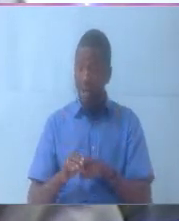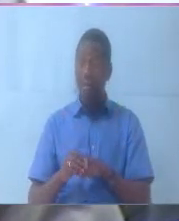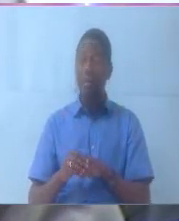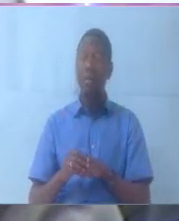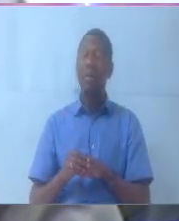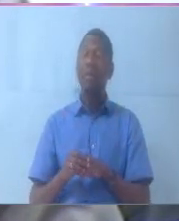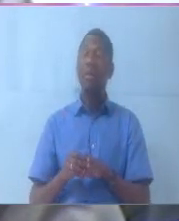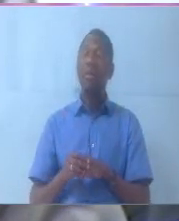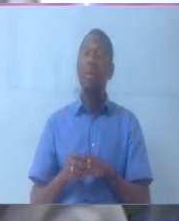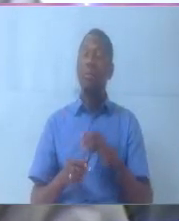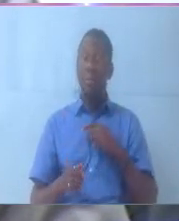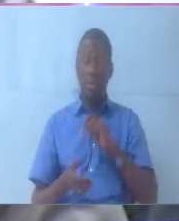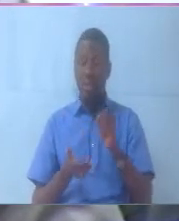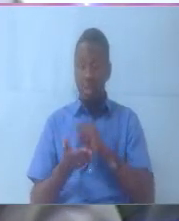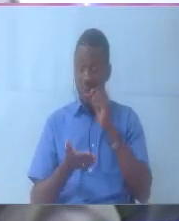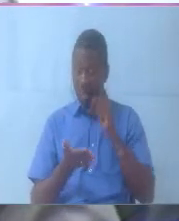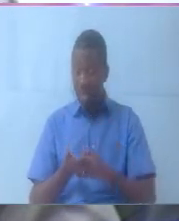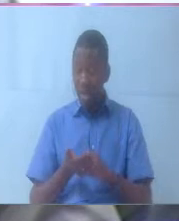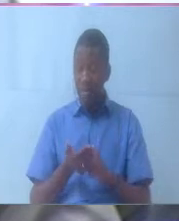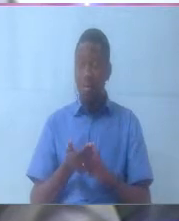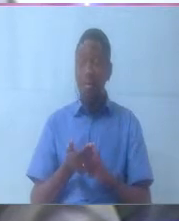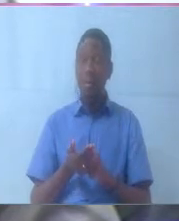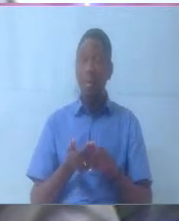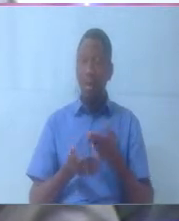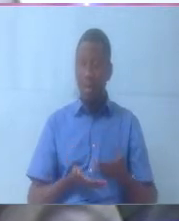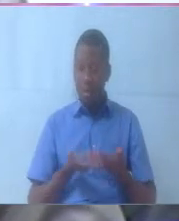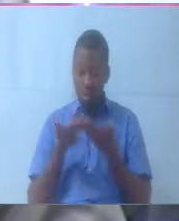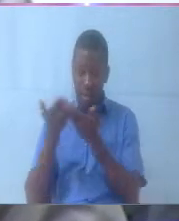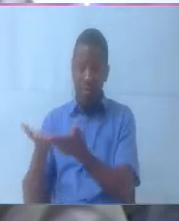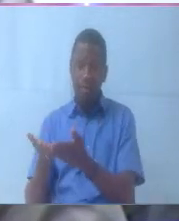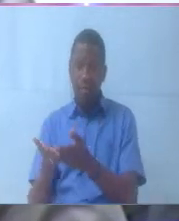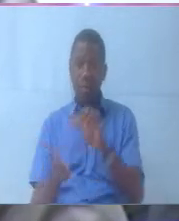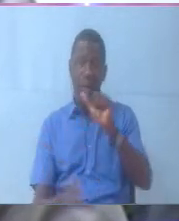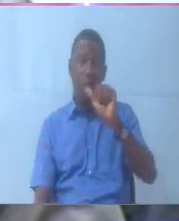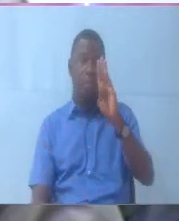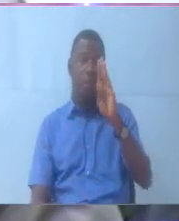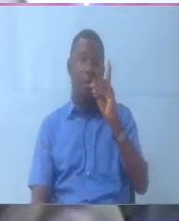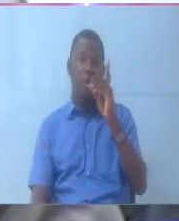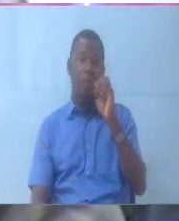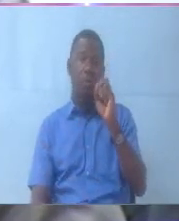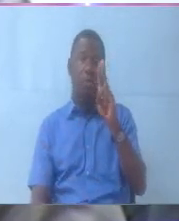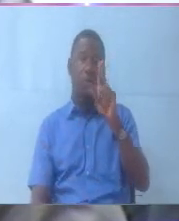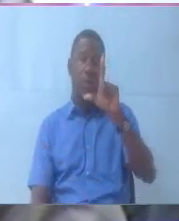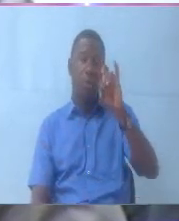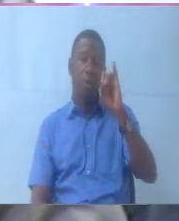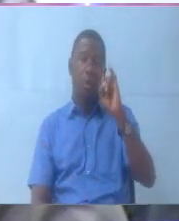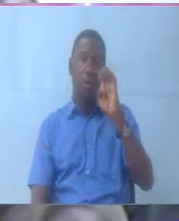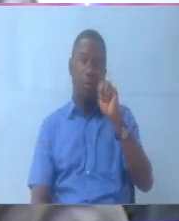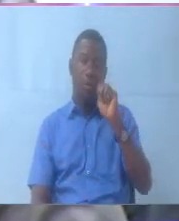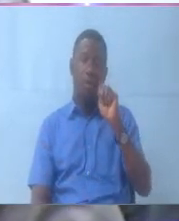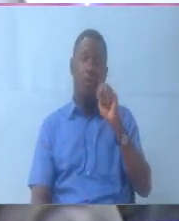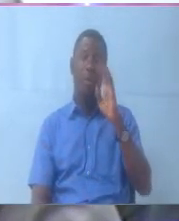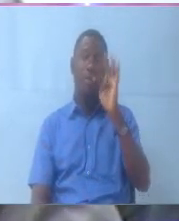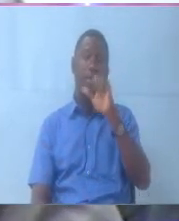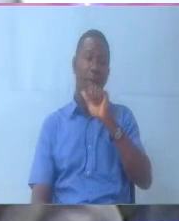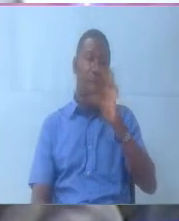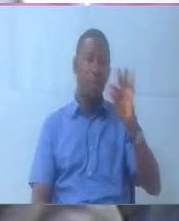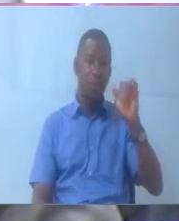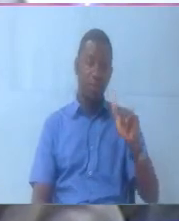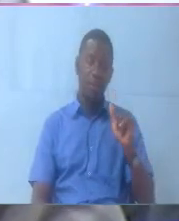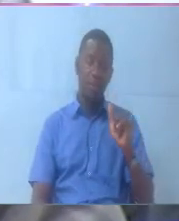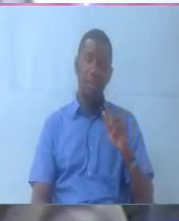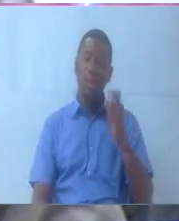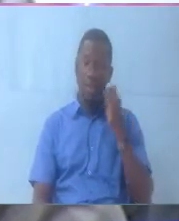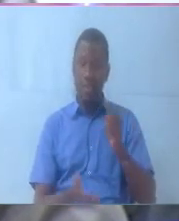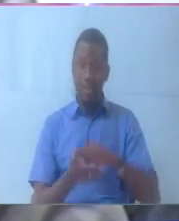I signed it. I gave it to Ablai Fati. He also signed. Patrick Gomez then